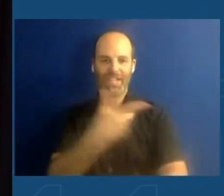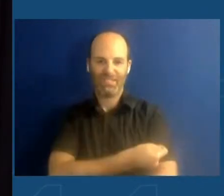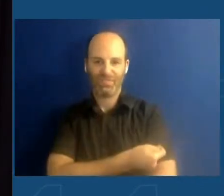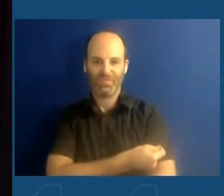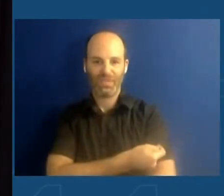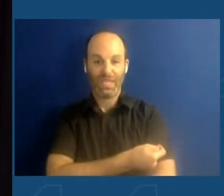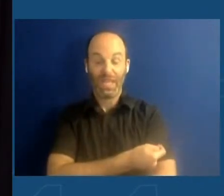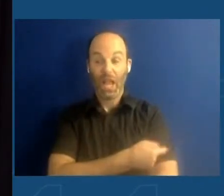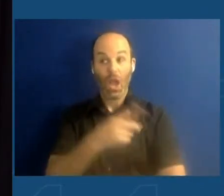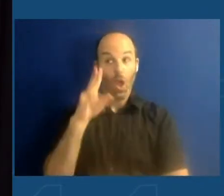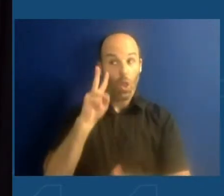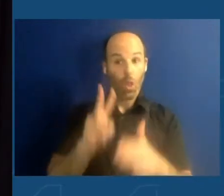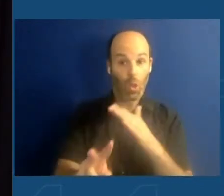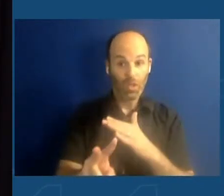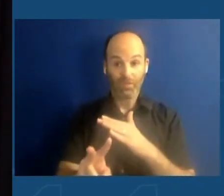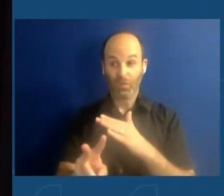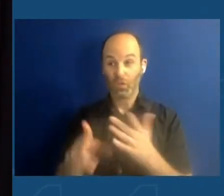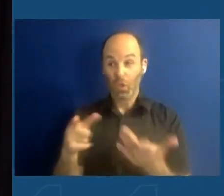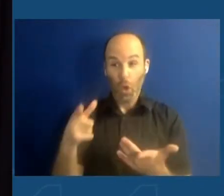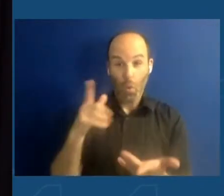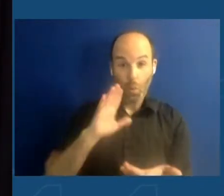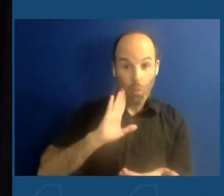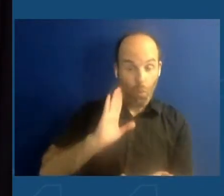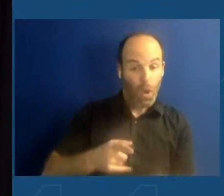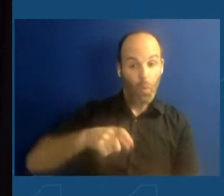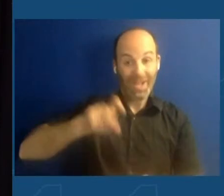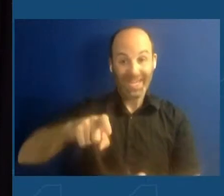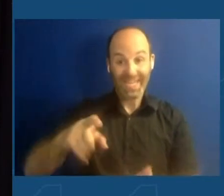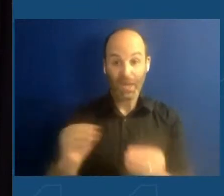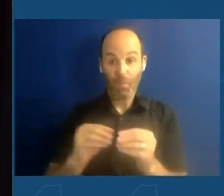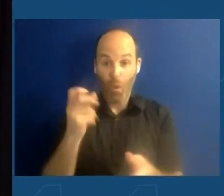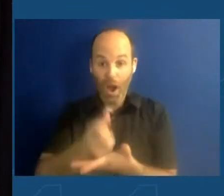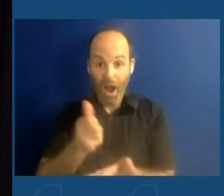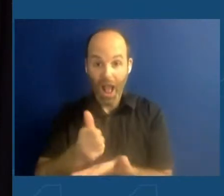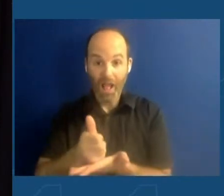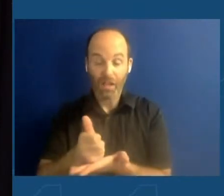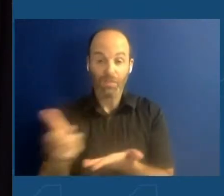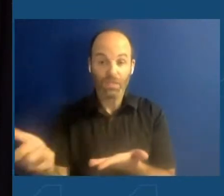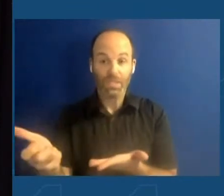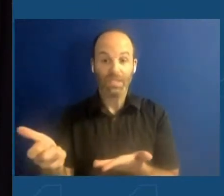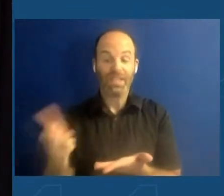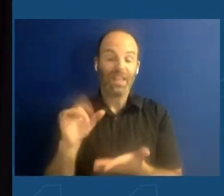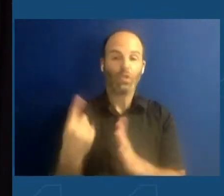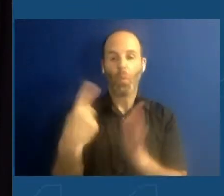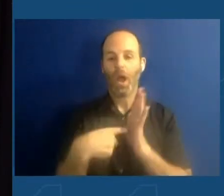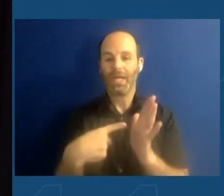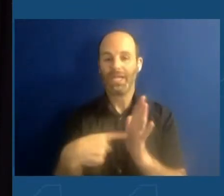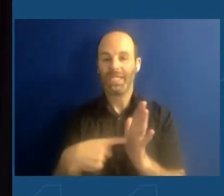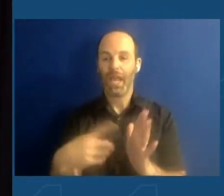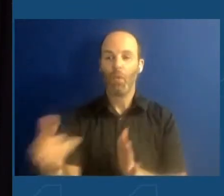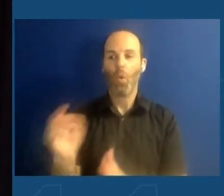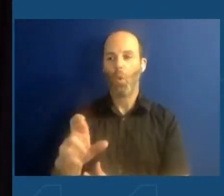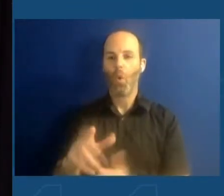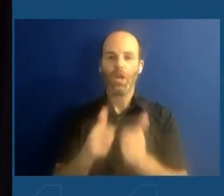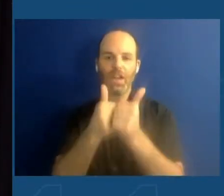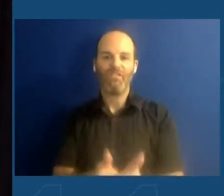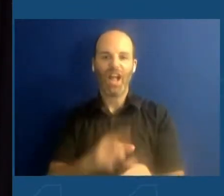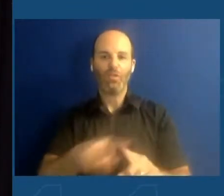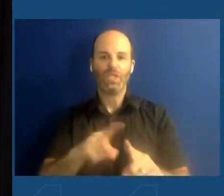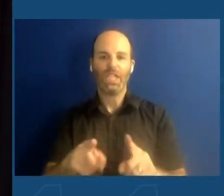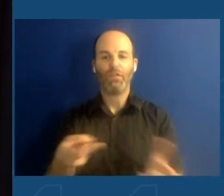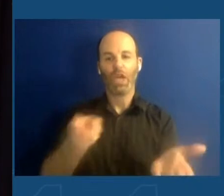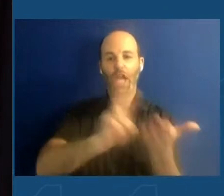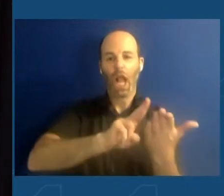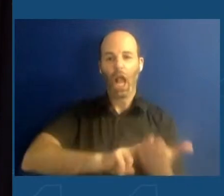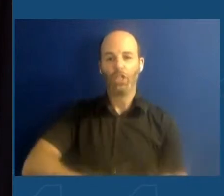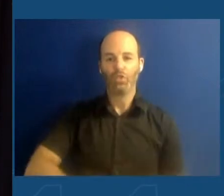help? So that's one example. But with respect to the ability to follow different contracting, emergency